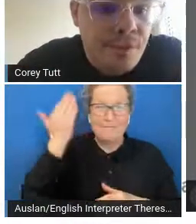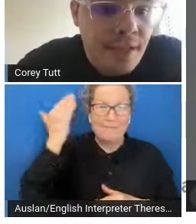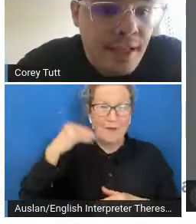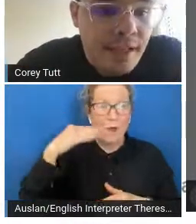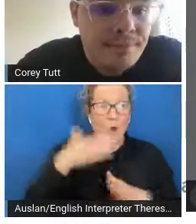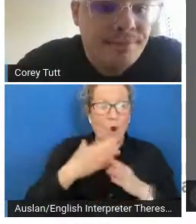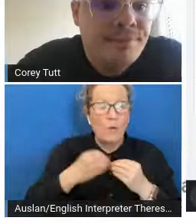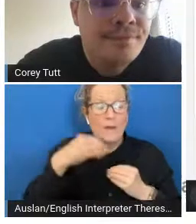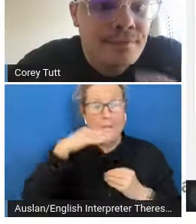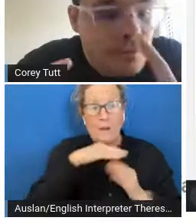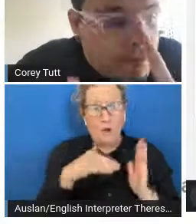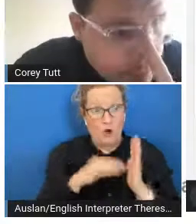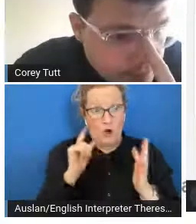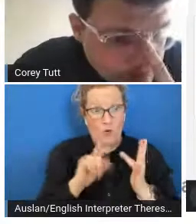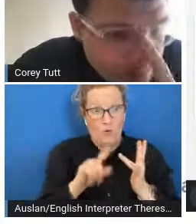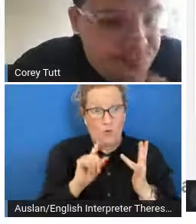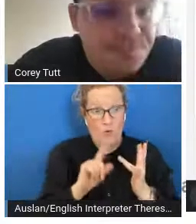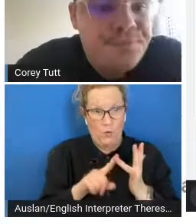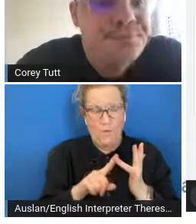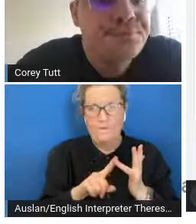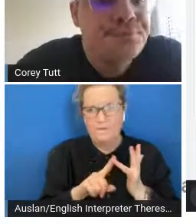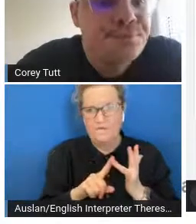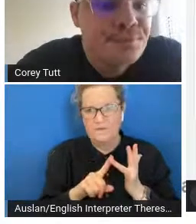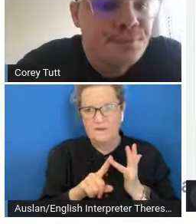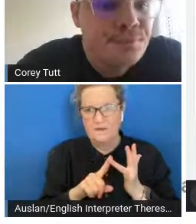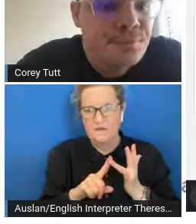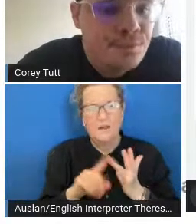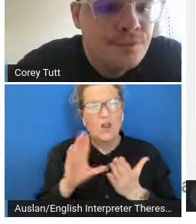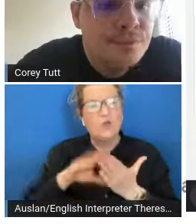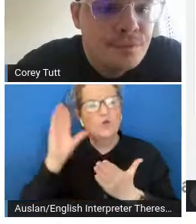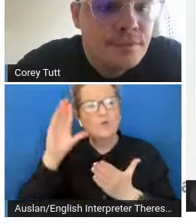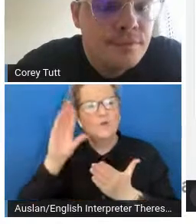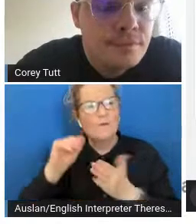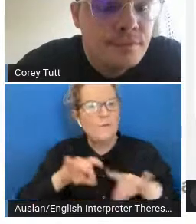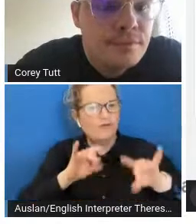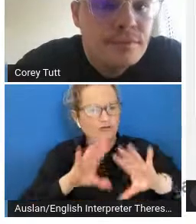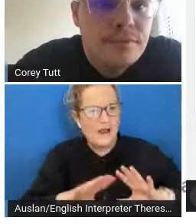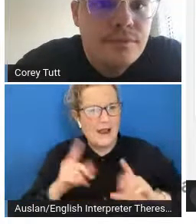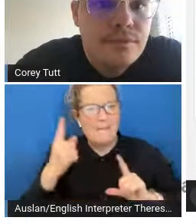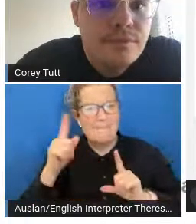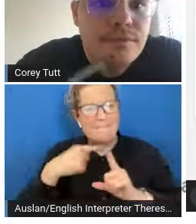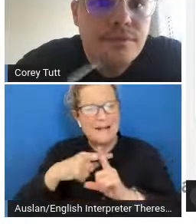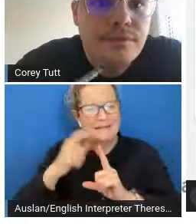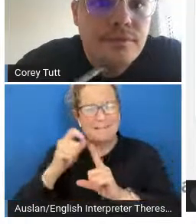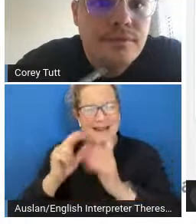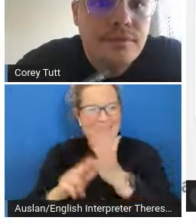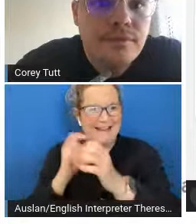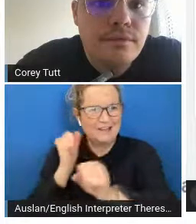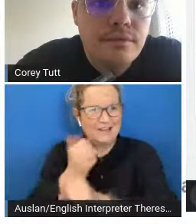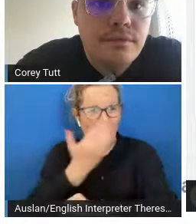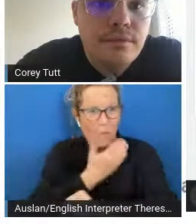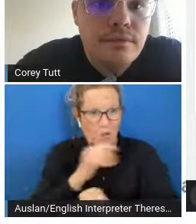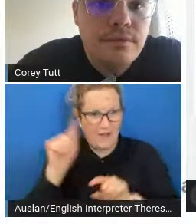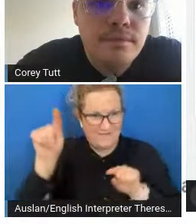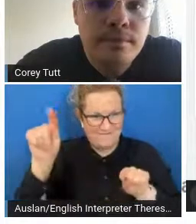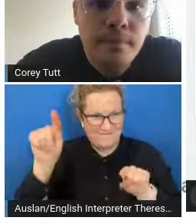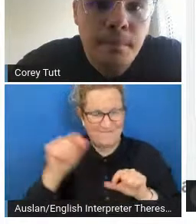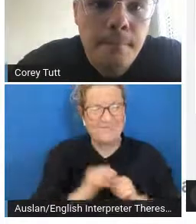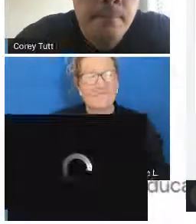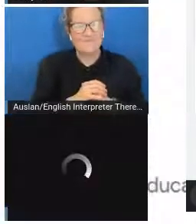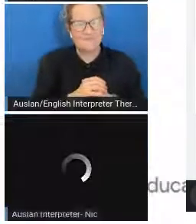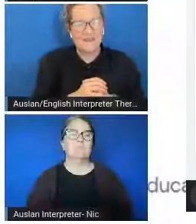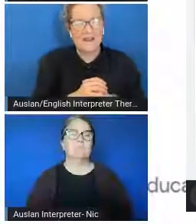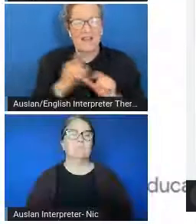and some students from Australian and Papua New Guinean schools, and we looked at the project that they've